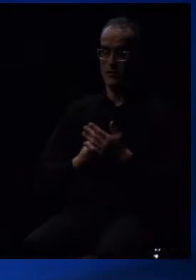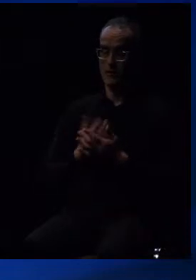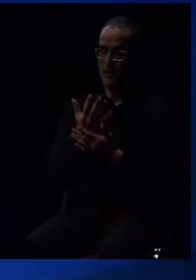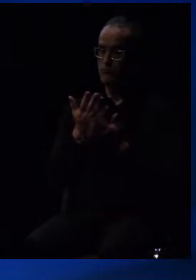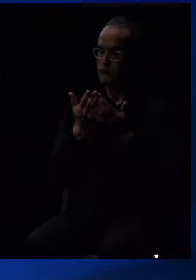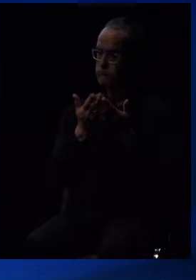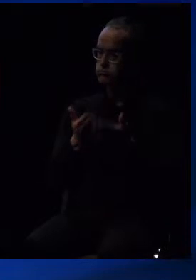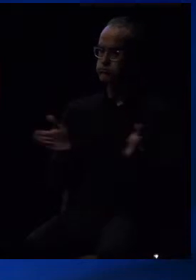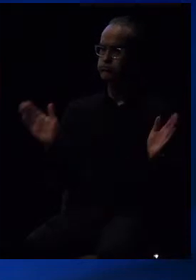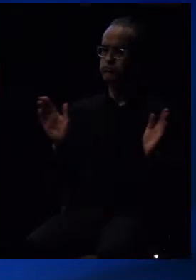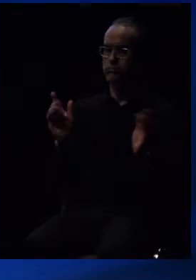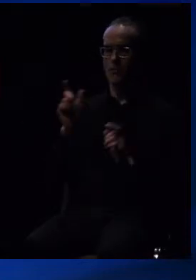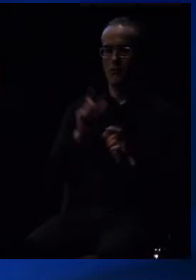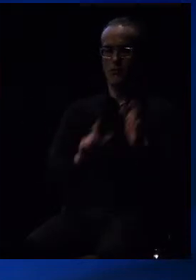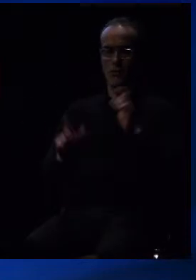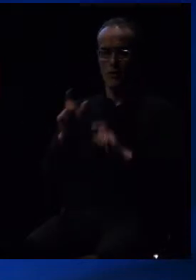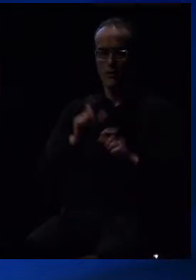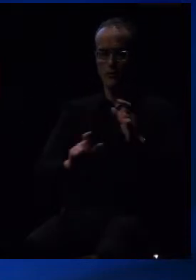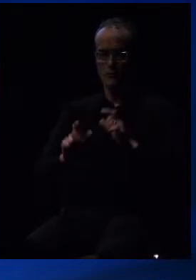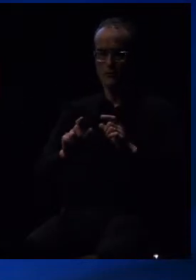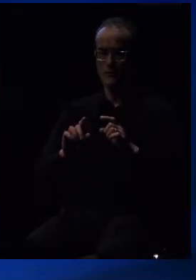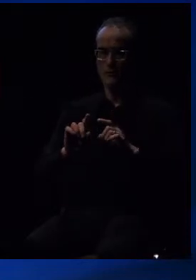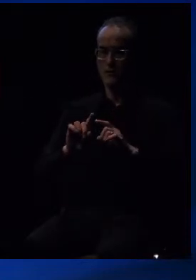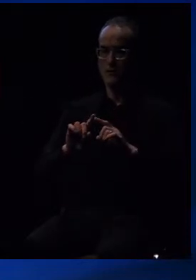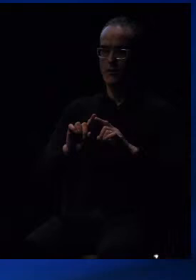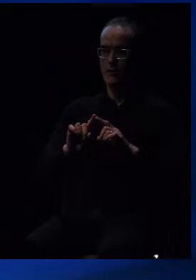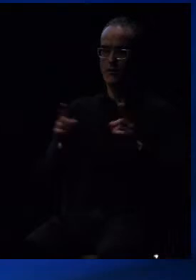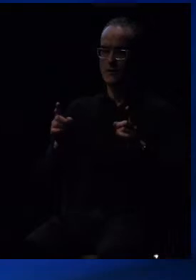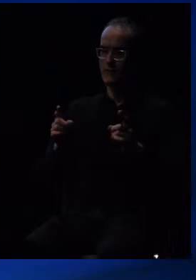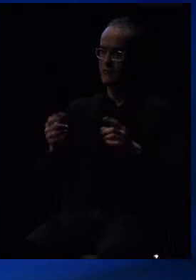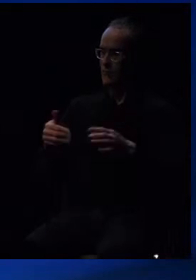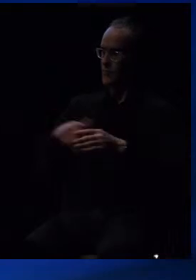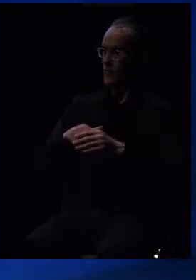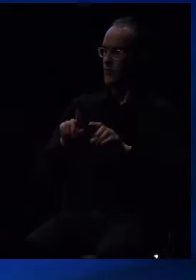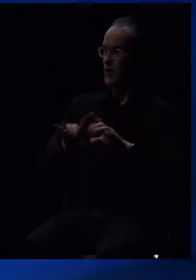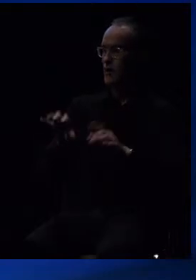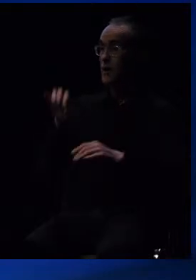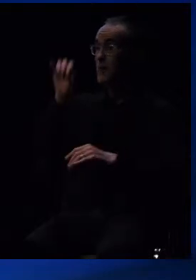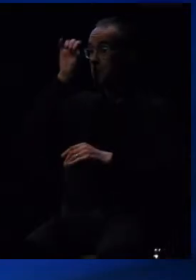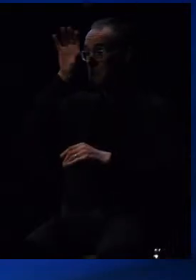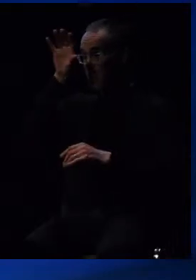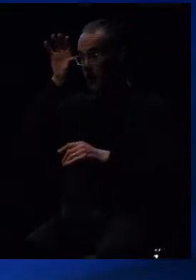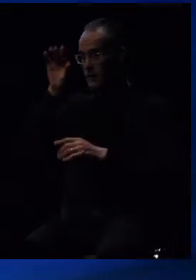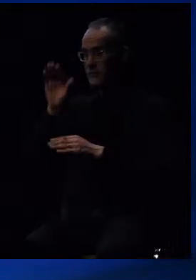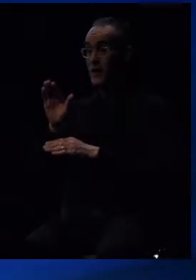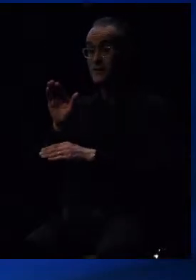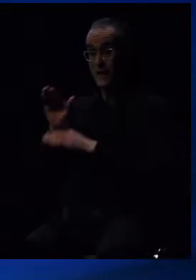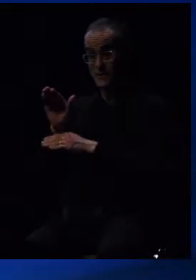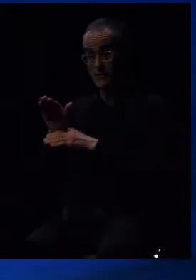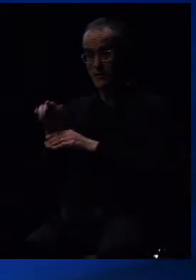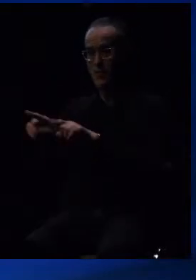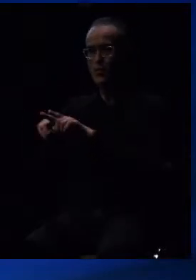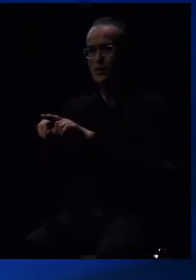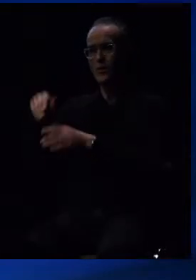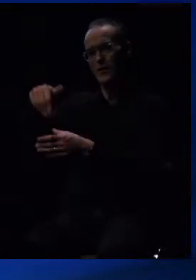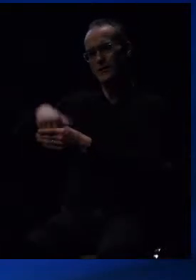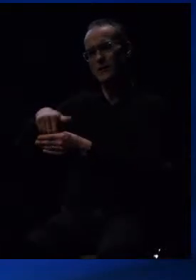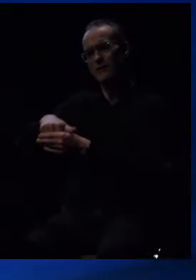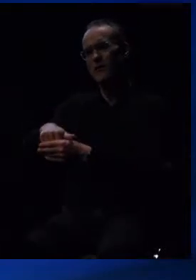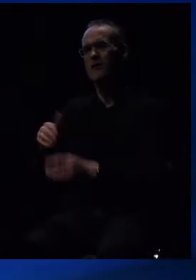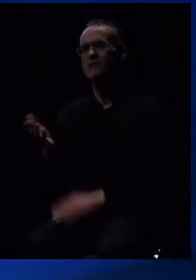such different inputs, like mine, which is exterior but it's interior, and I